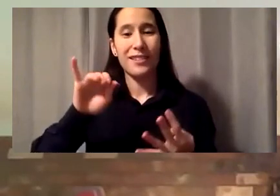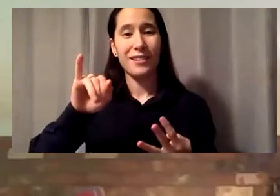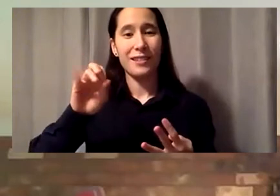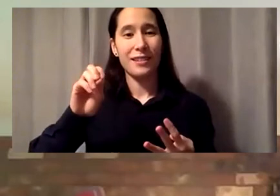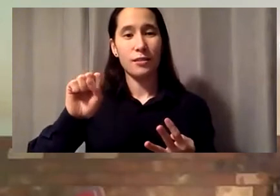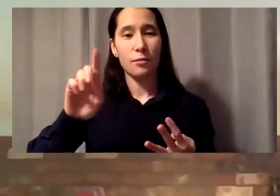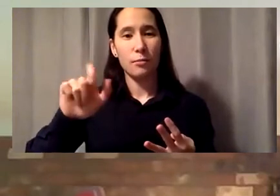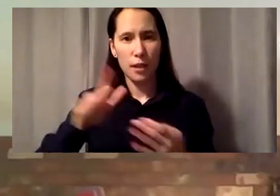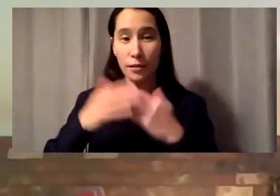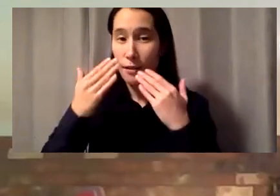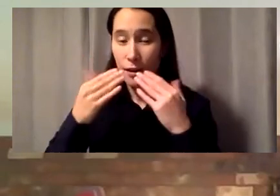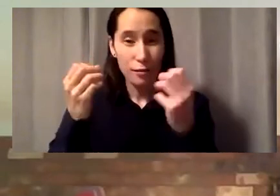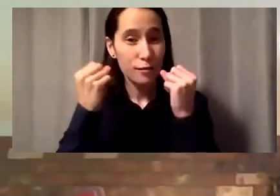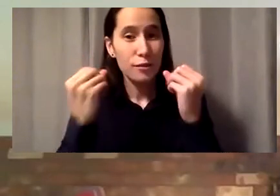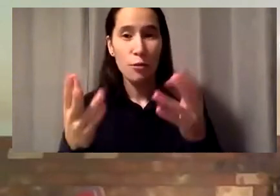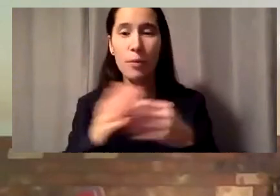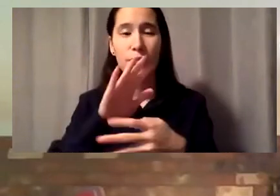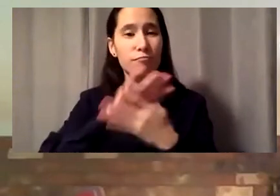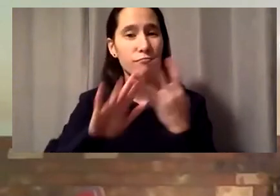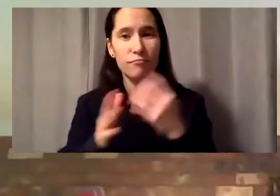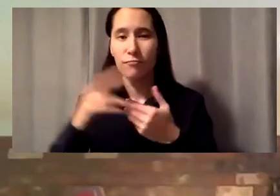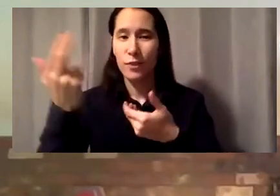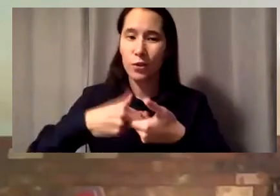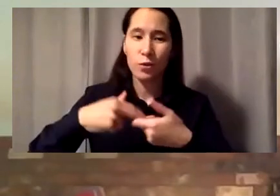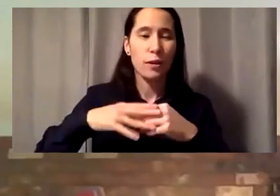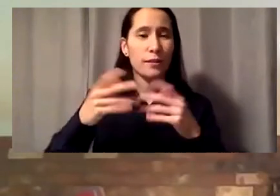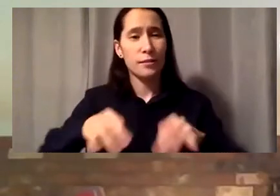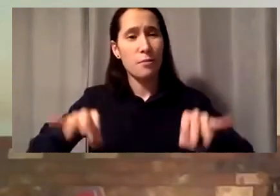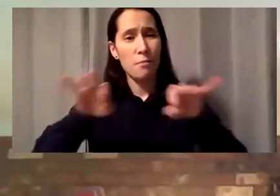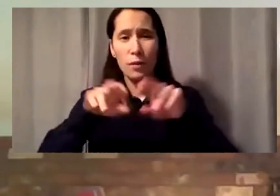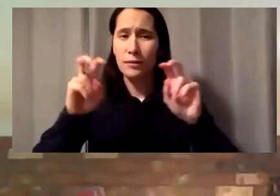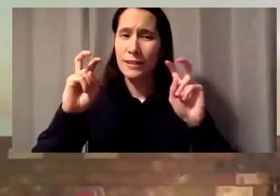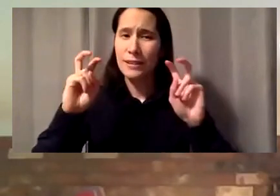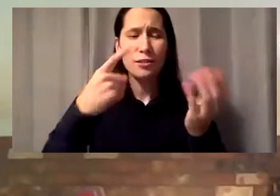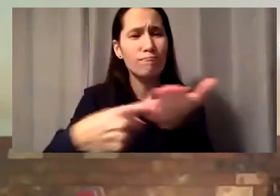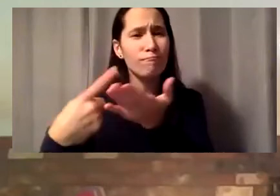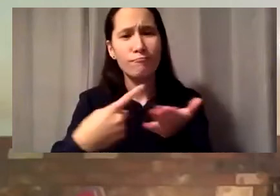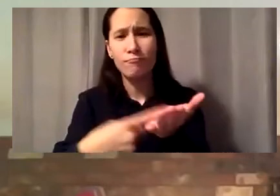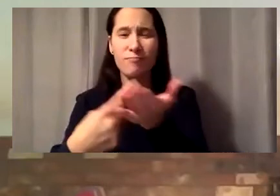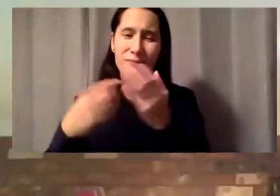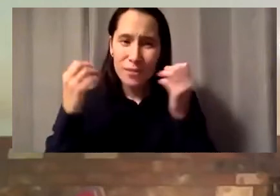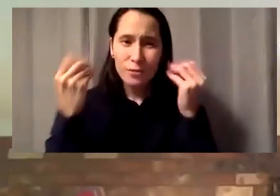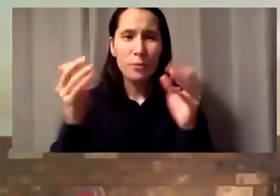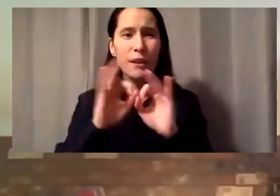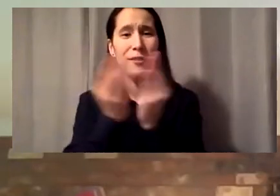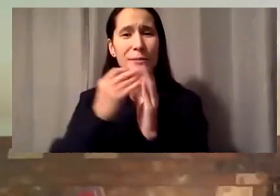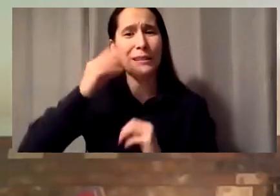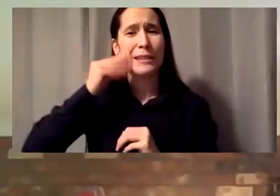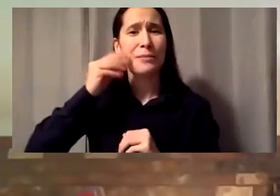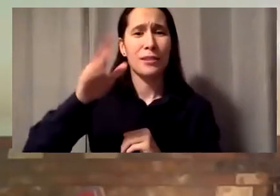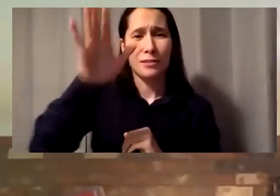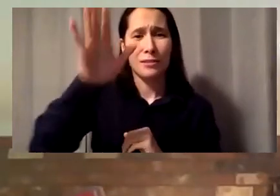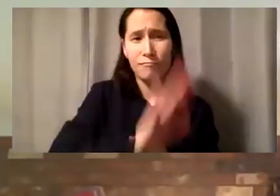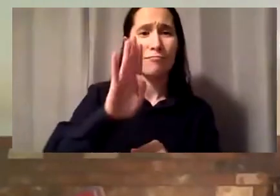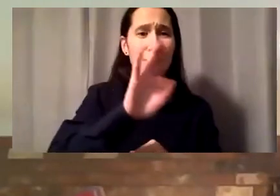you on the line for joining us for this important conversation about an issue affecting so many families across the province and across the country,